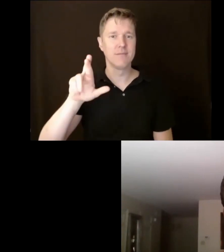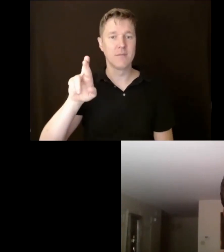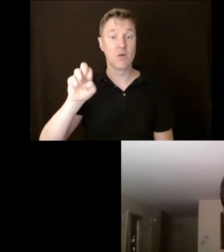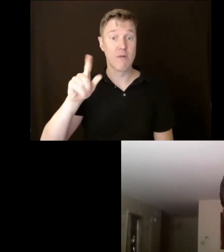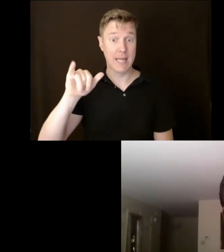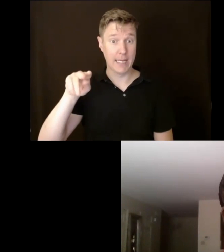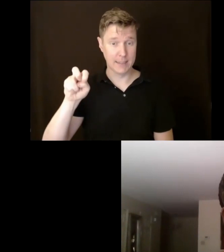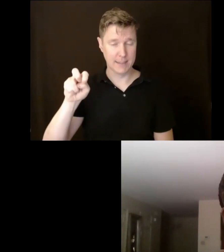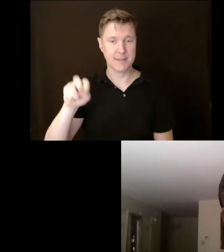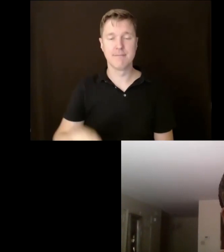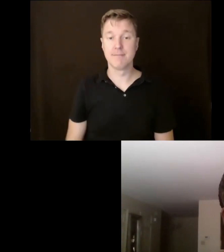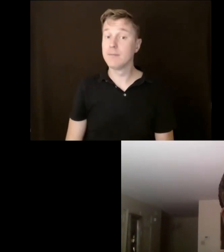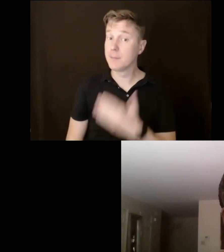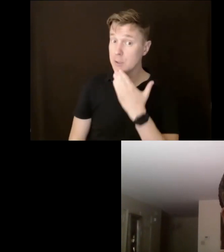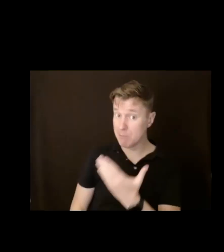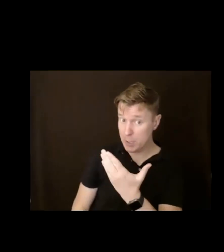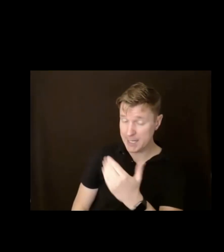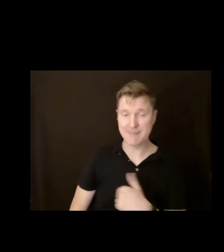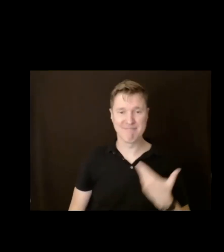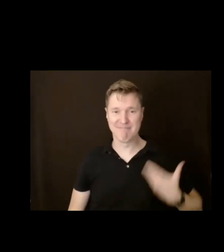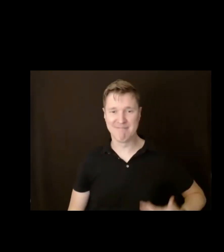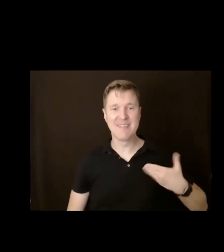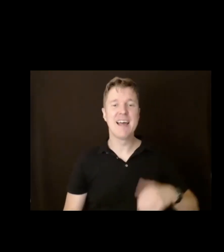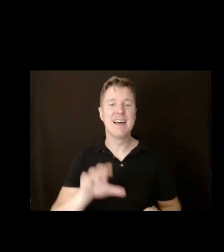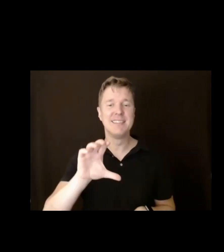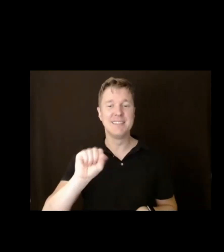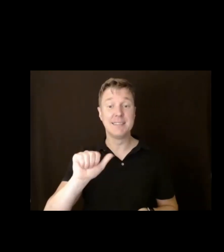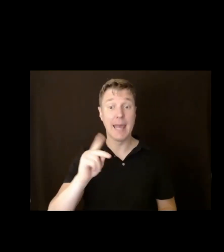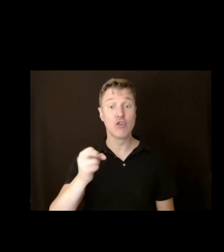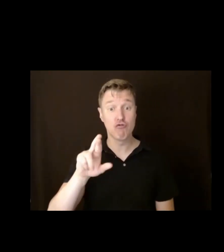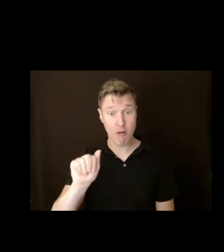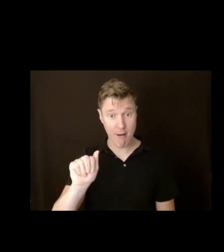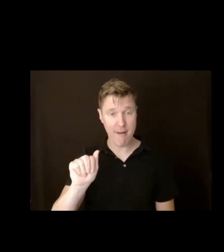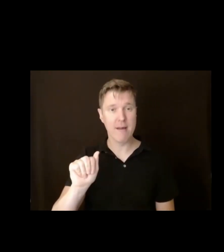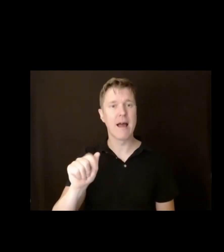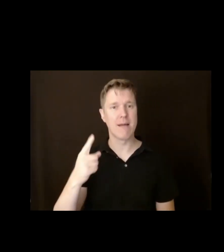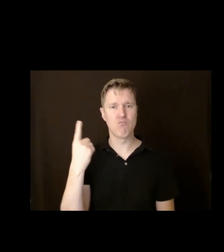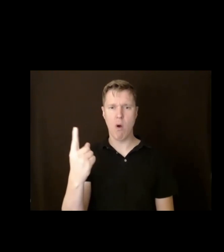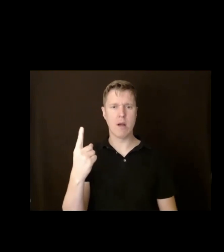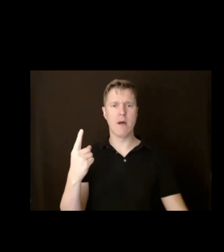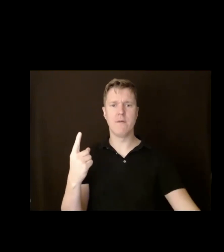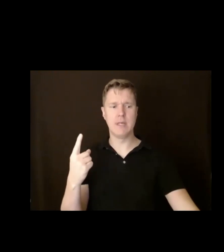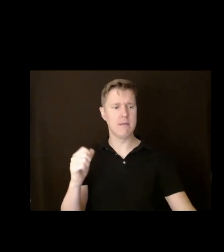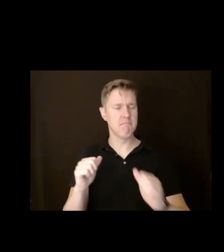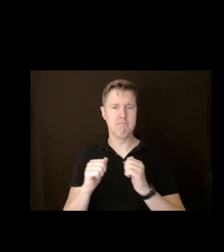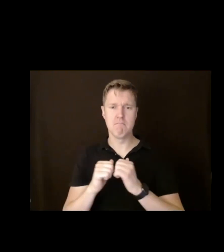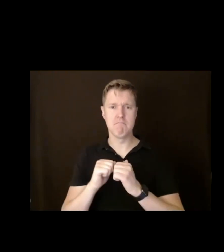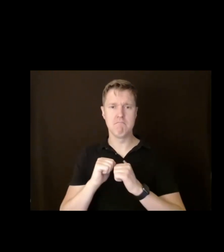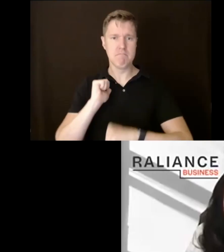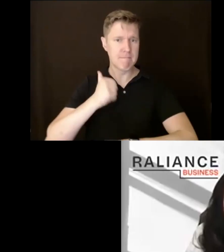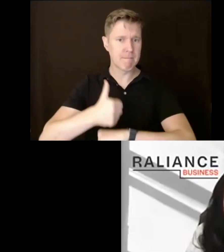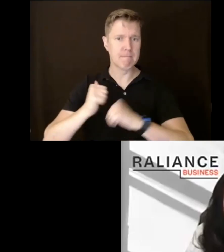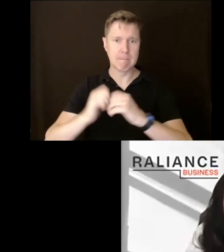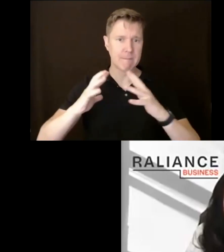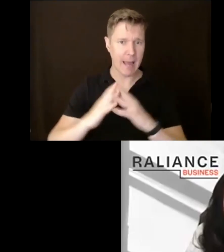And good morning, everyone. I'm Sandra Henriquez, and I am one of the founding and managing partners